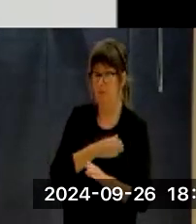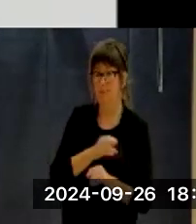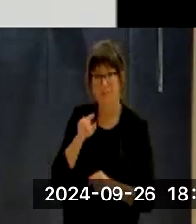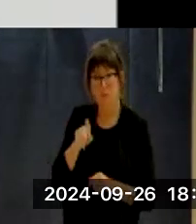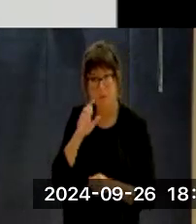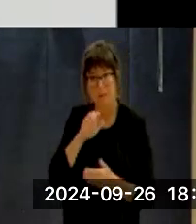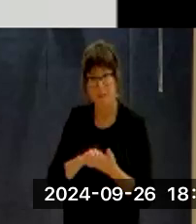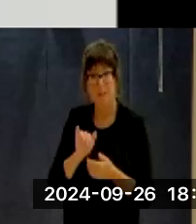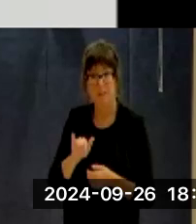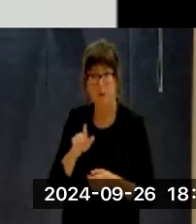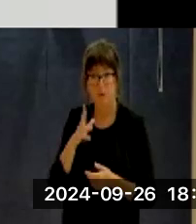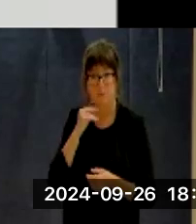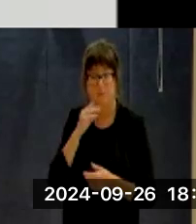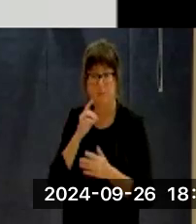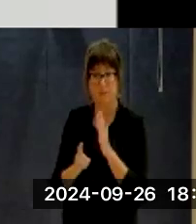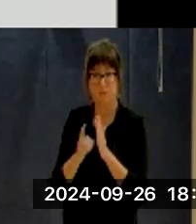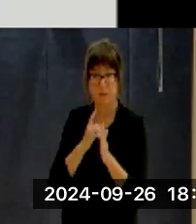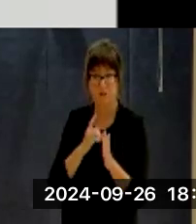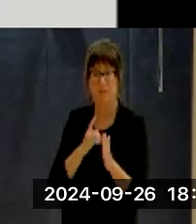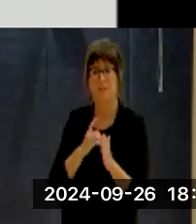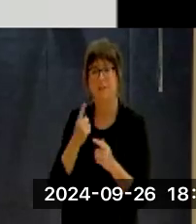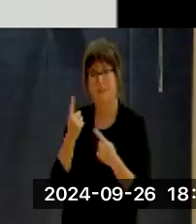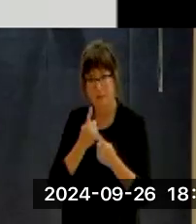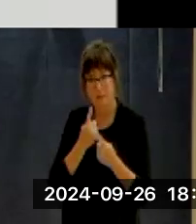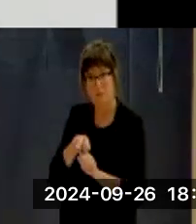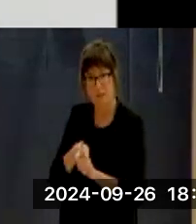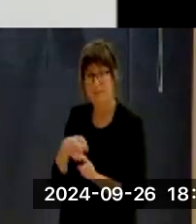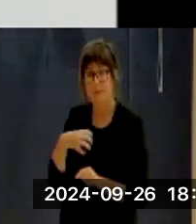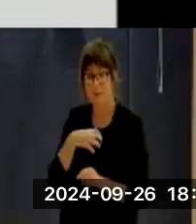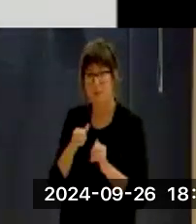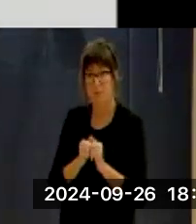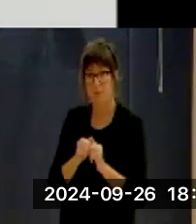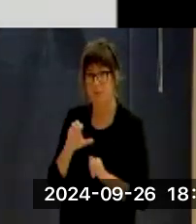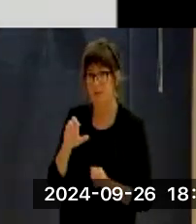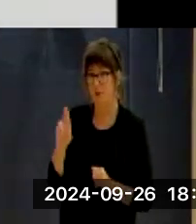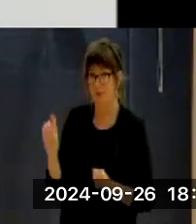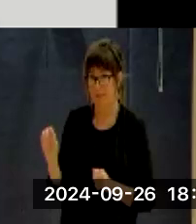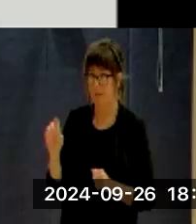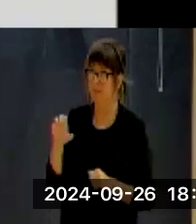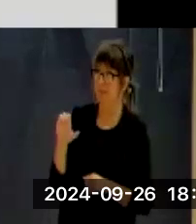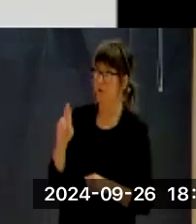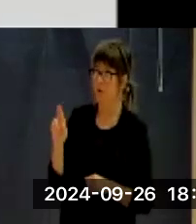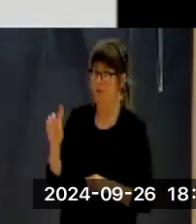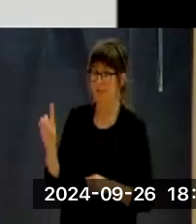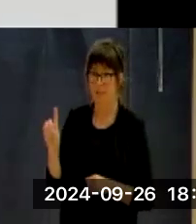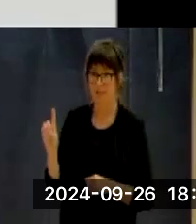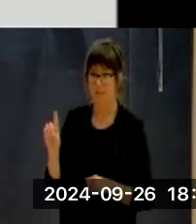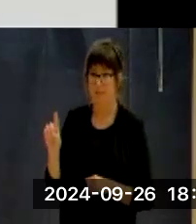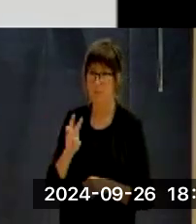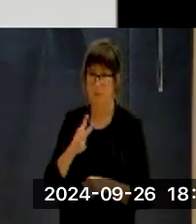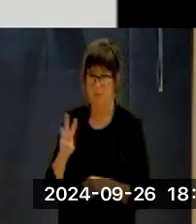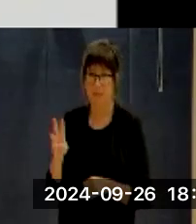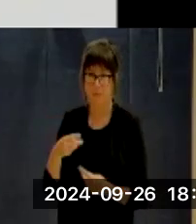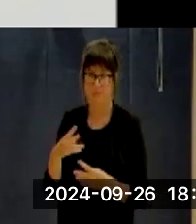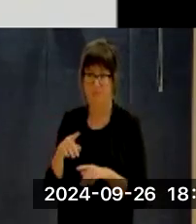of discrimination, consider filing a complaint with the CRD on their website. Really important